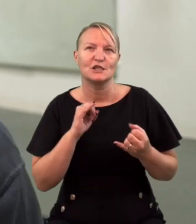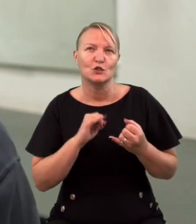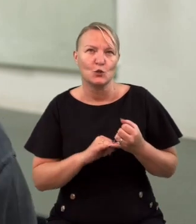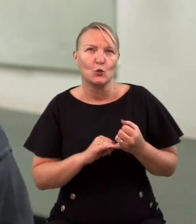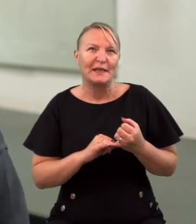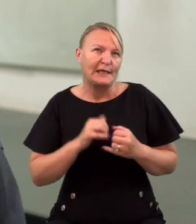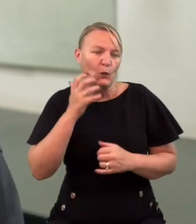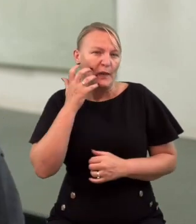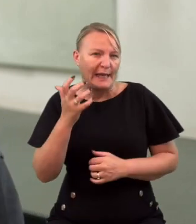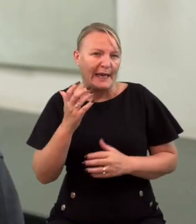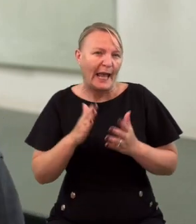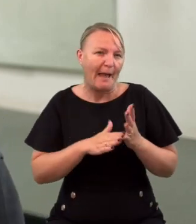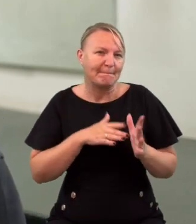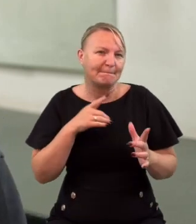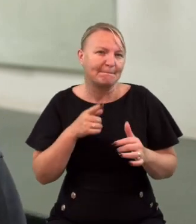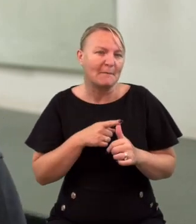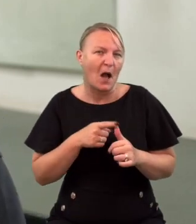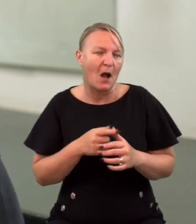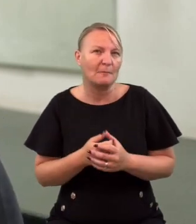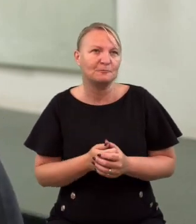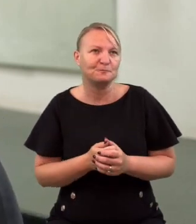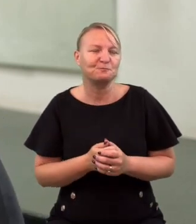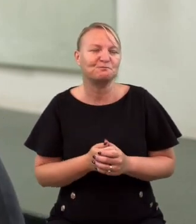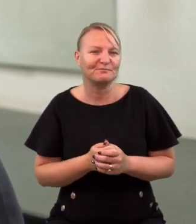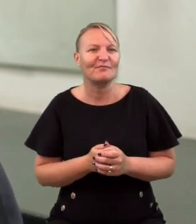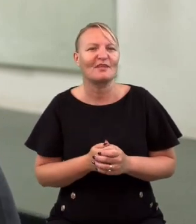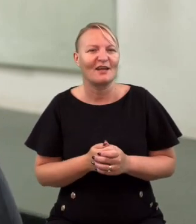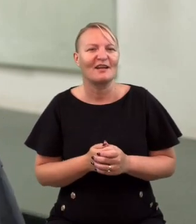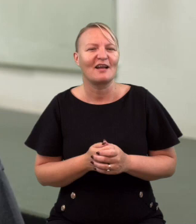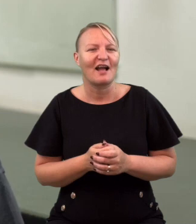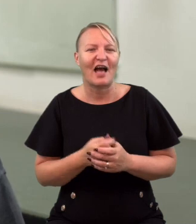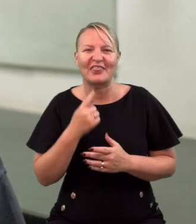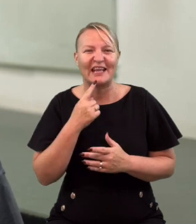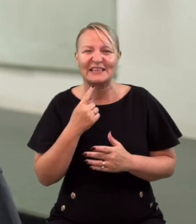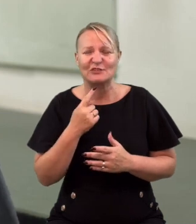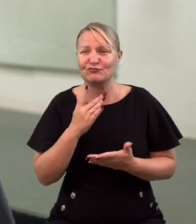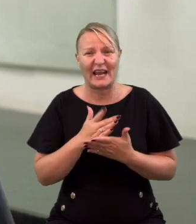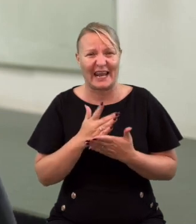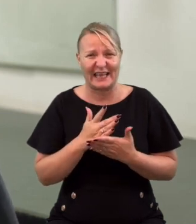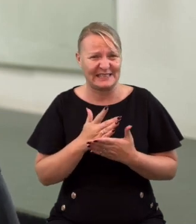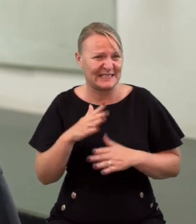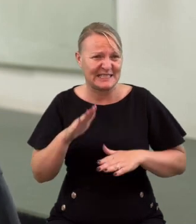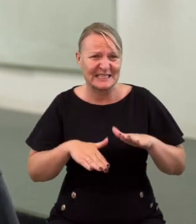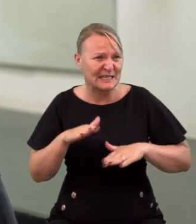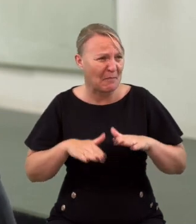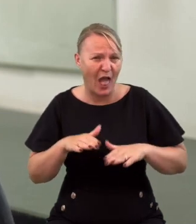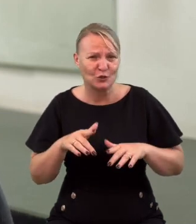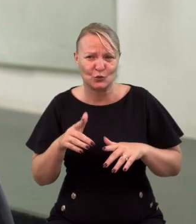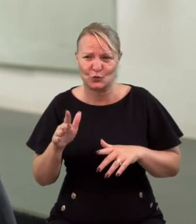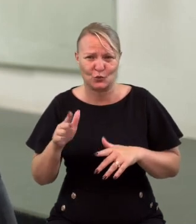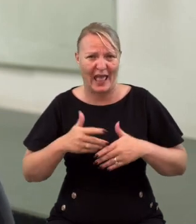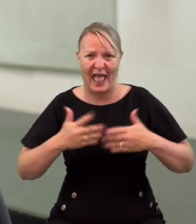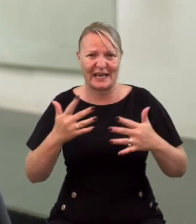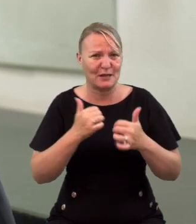Subi, Queenie, and Ma. I feel like it's very similar to any other like